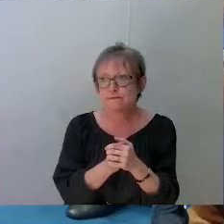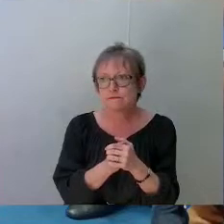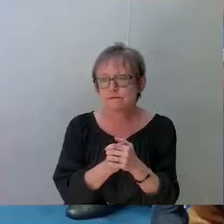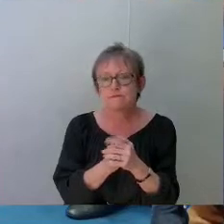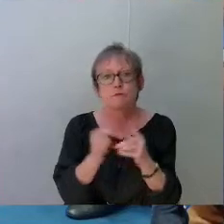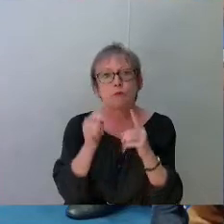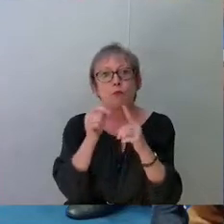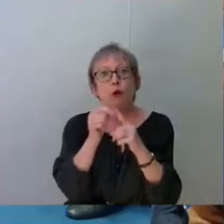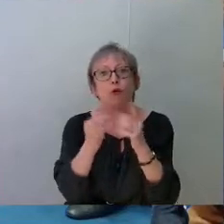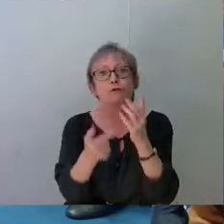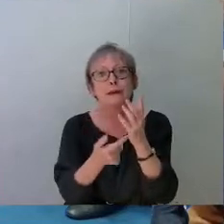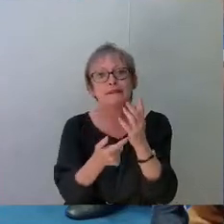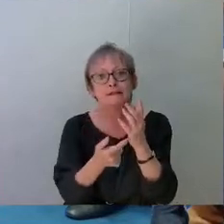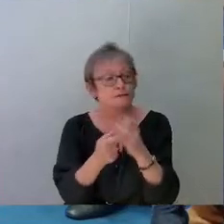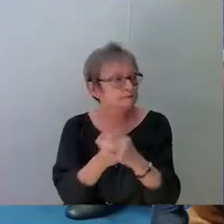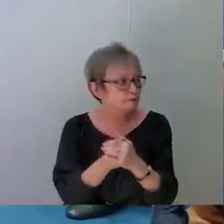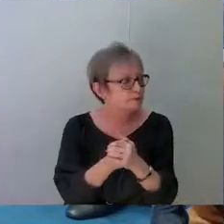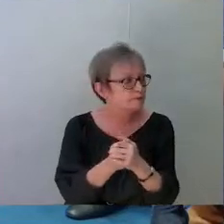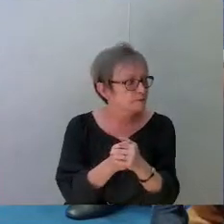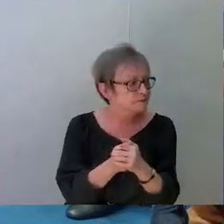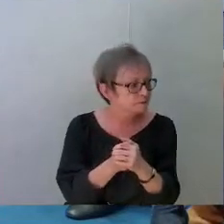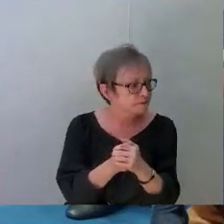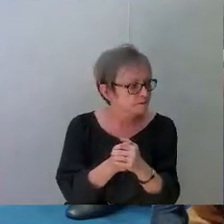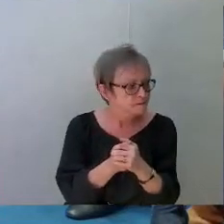Paul Tamister.